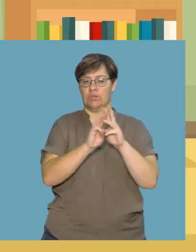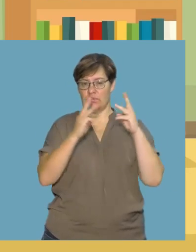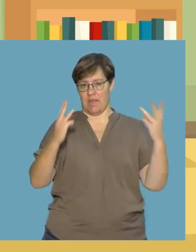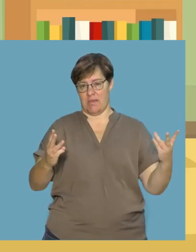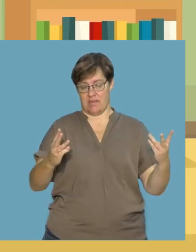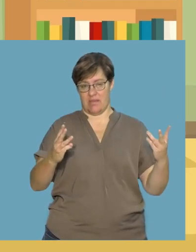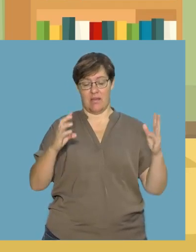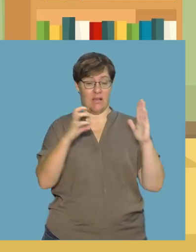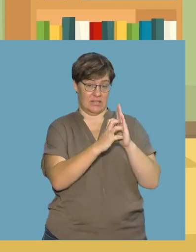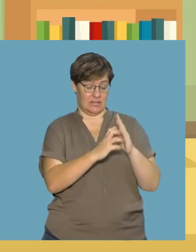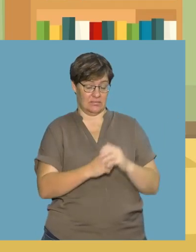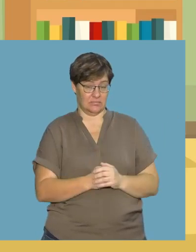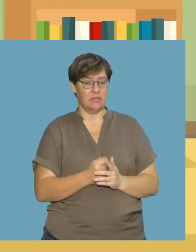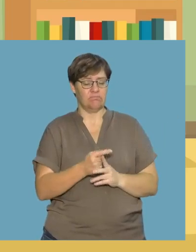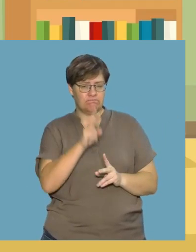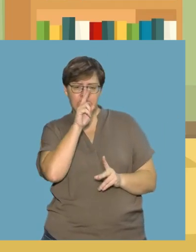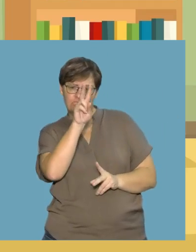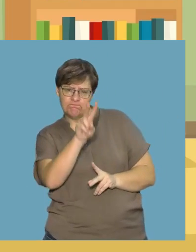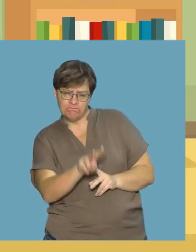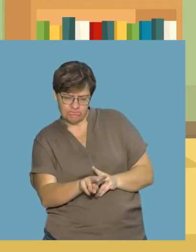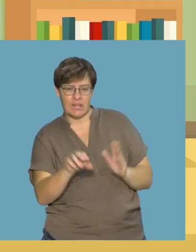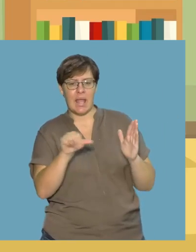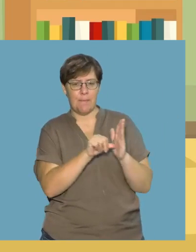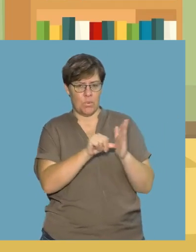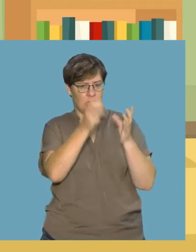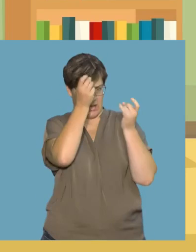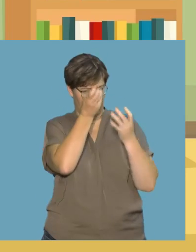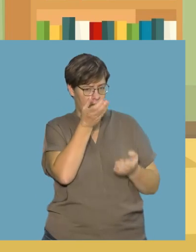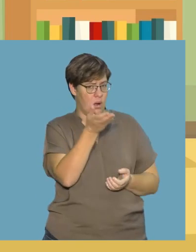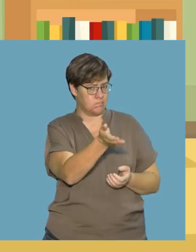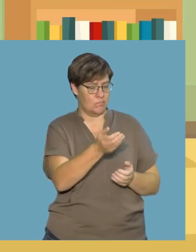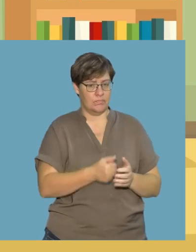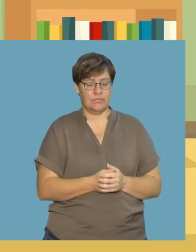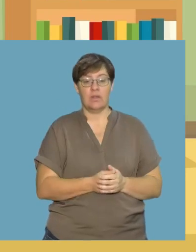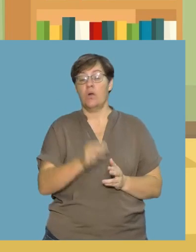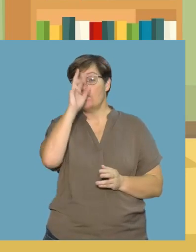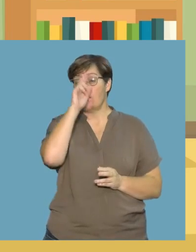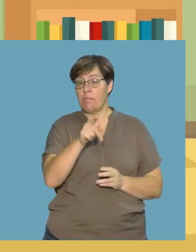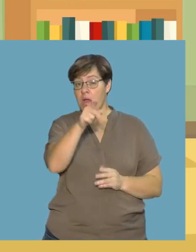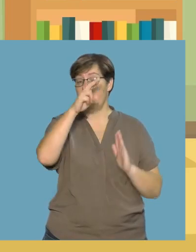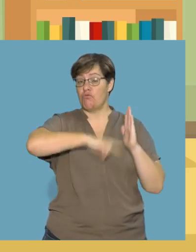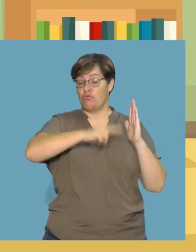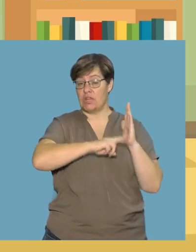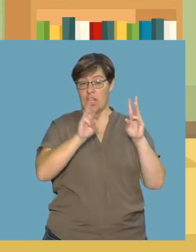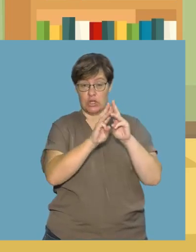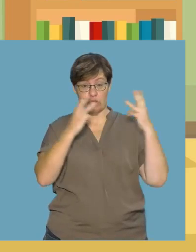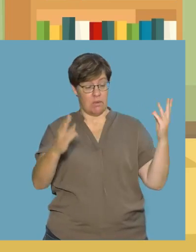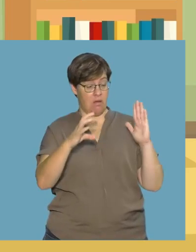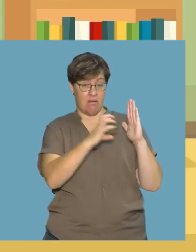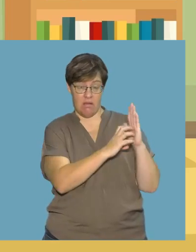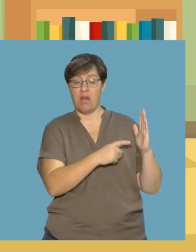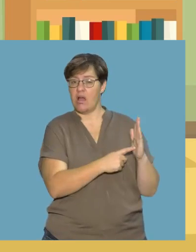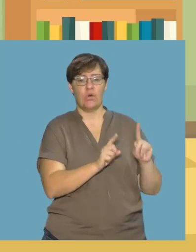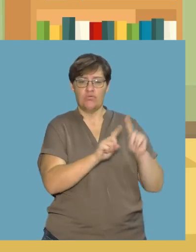article. Let's take note of all the important details. Remember that when you read a newspaper article, it is not